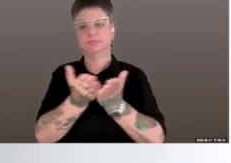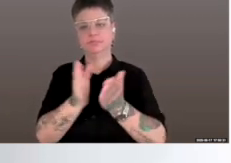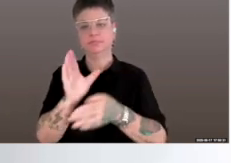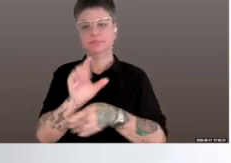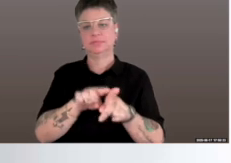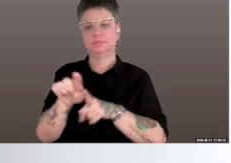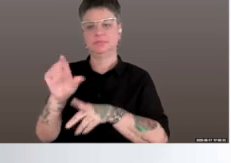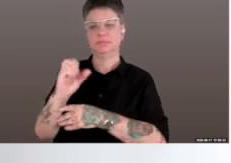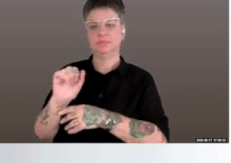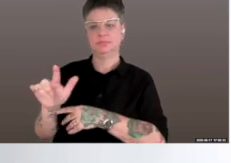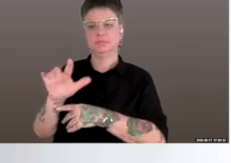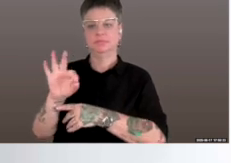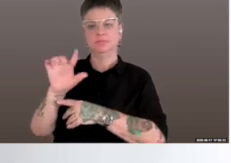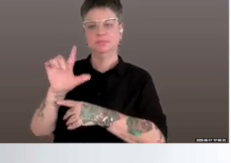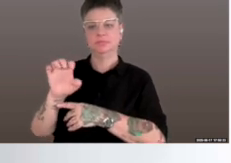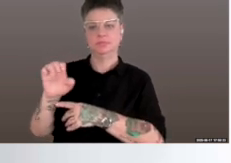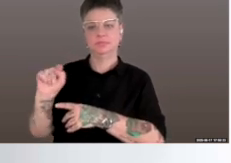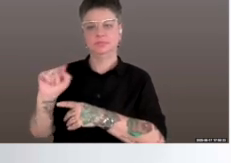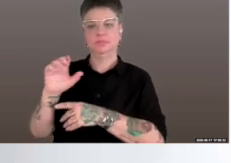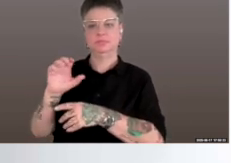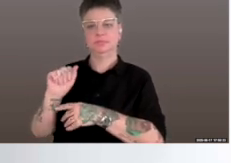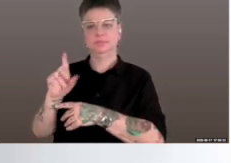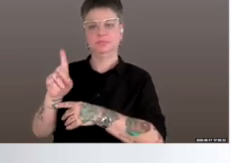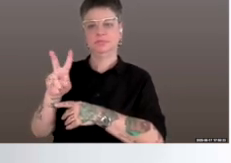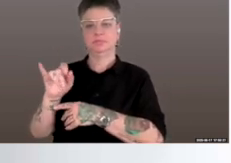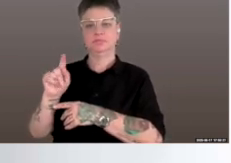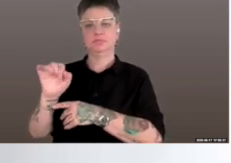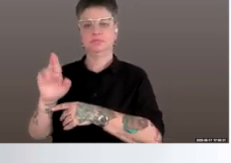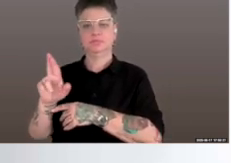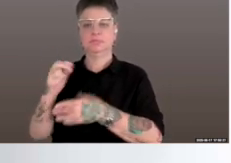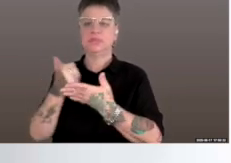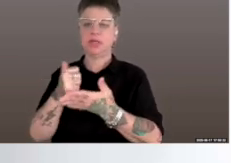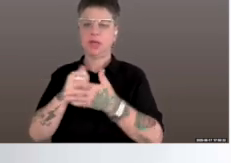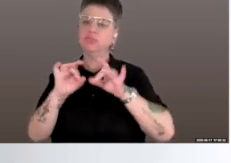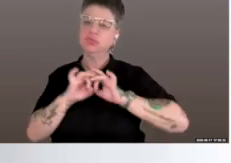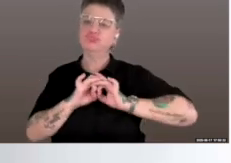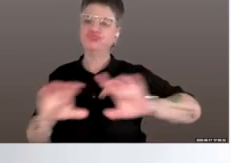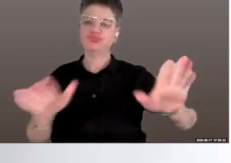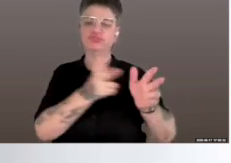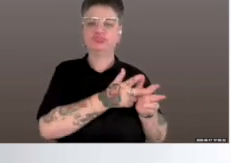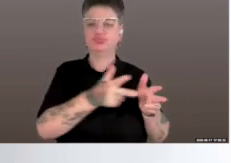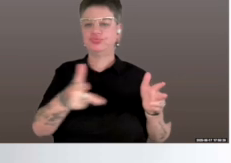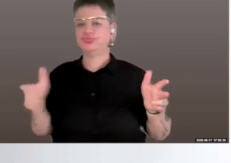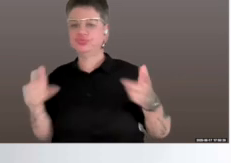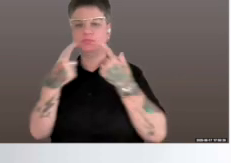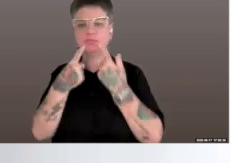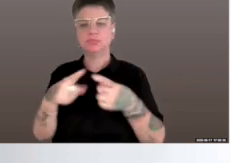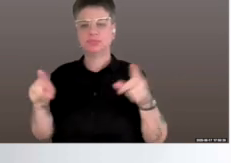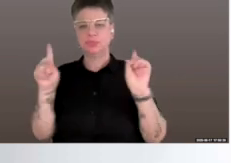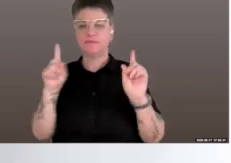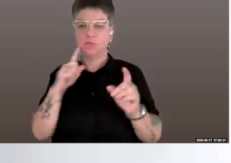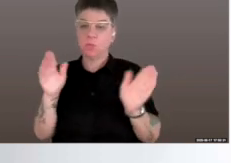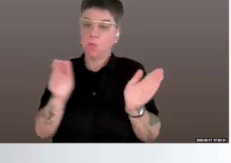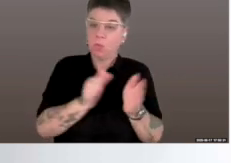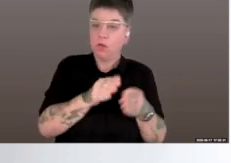put 25% of the loan amount into the account. In the event of a loan default, the lender can submit a claim to recover